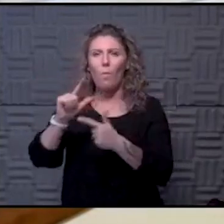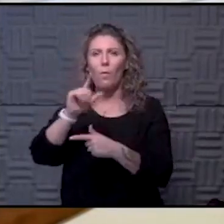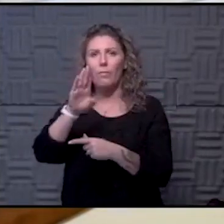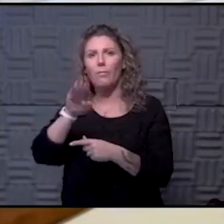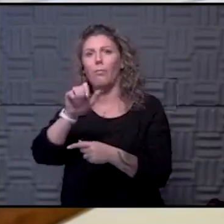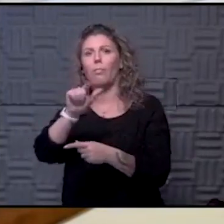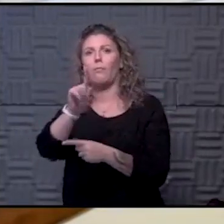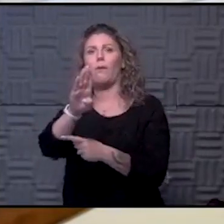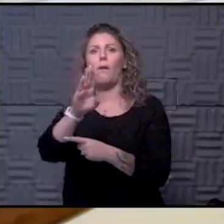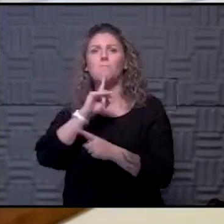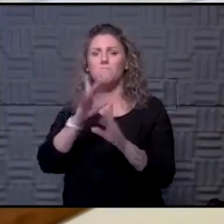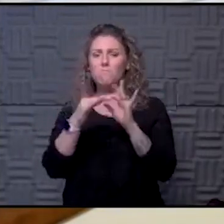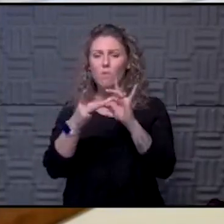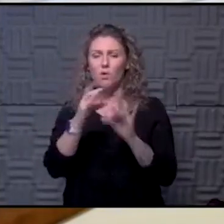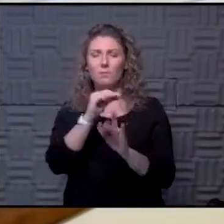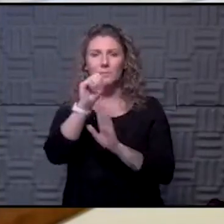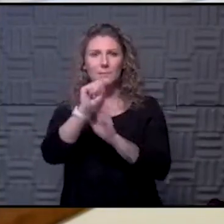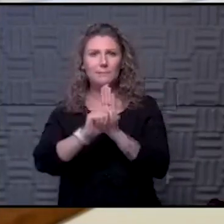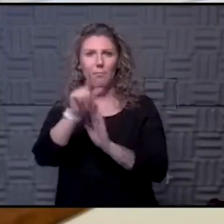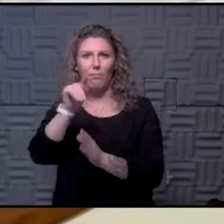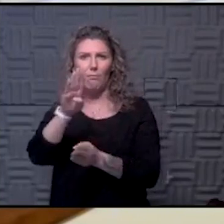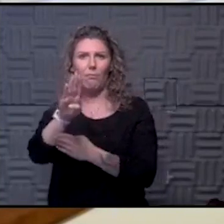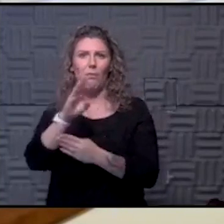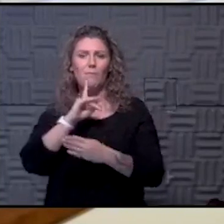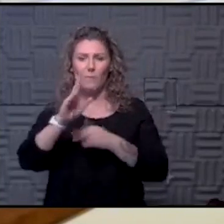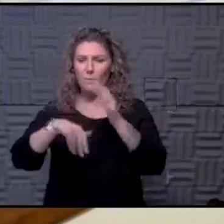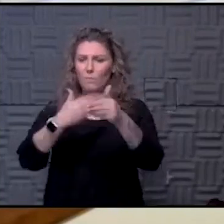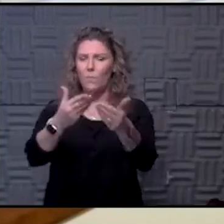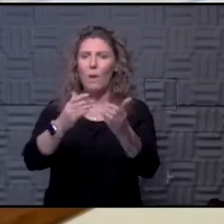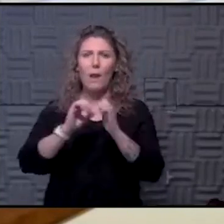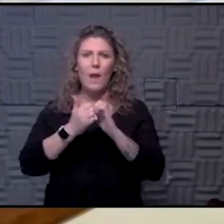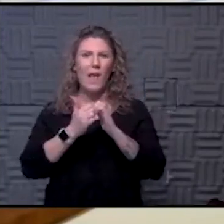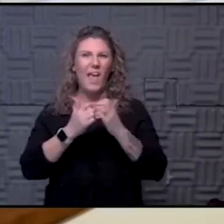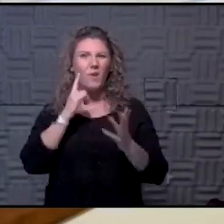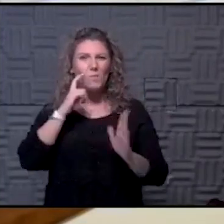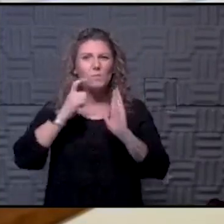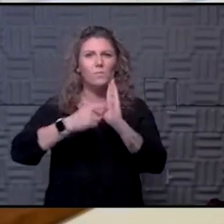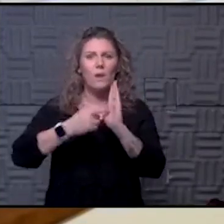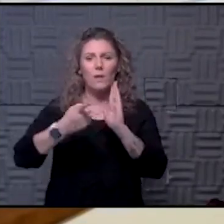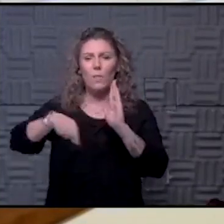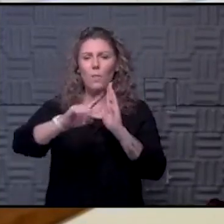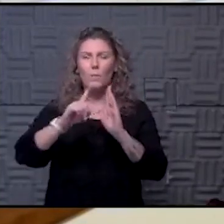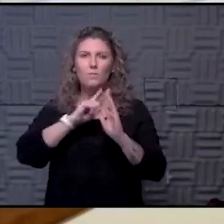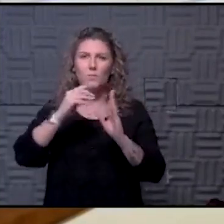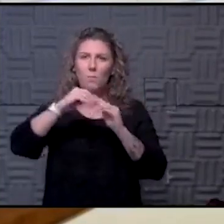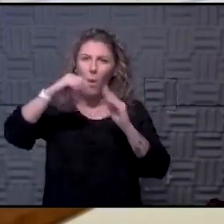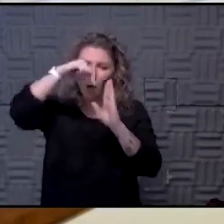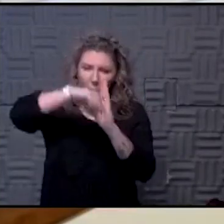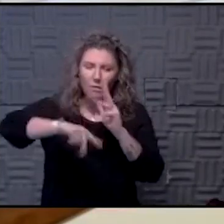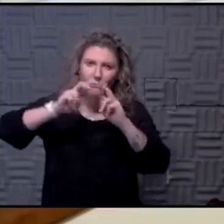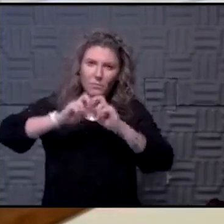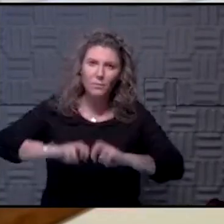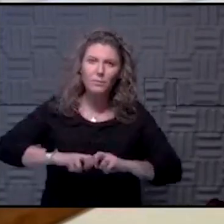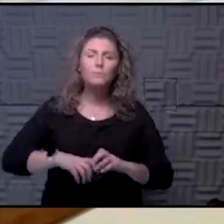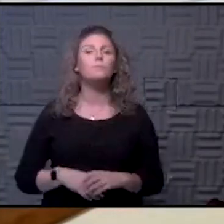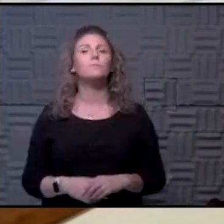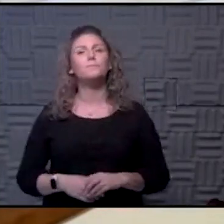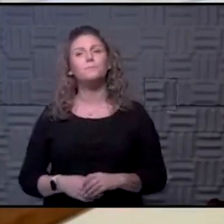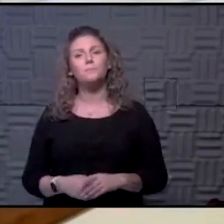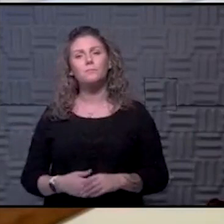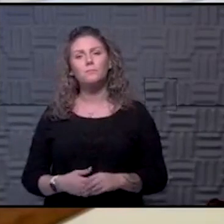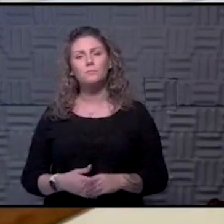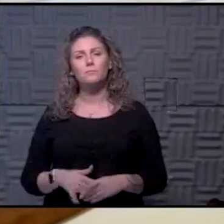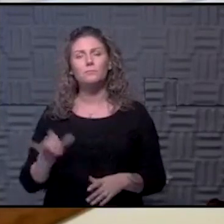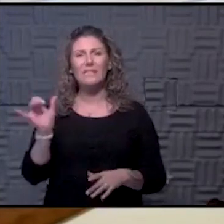along with the state lab to work on a process to get some of those specimens further looked into. I will state, as